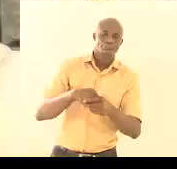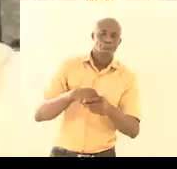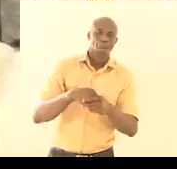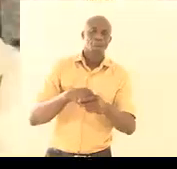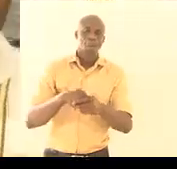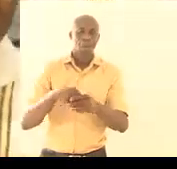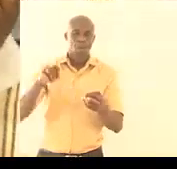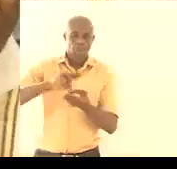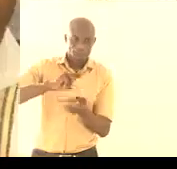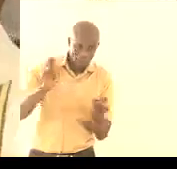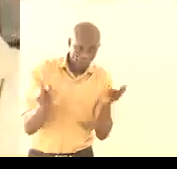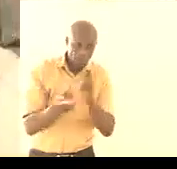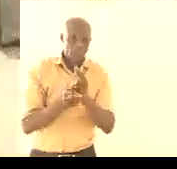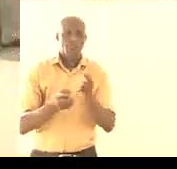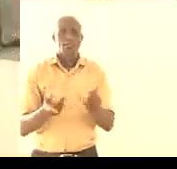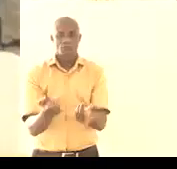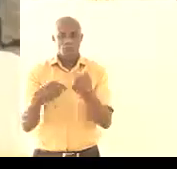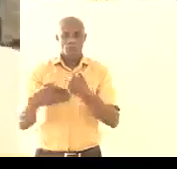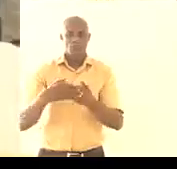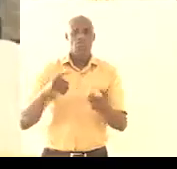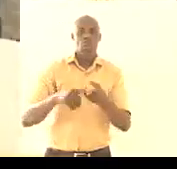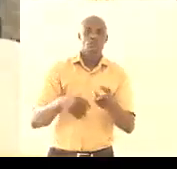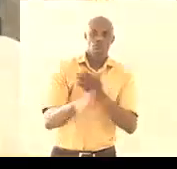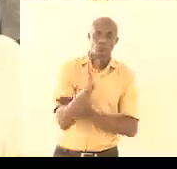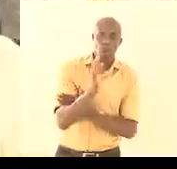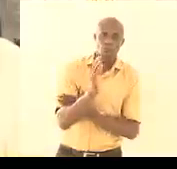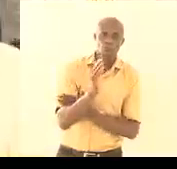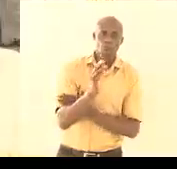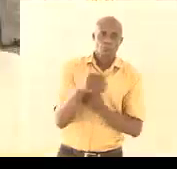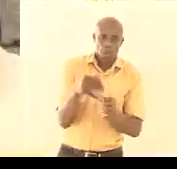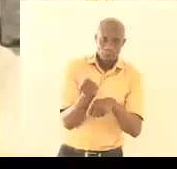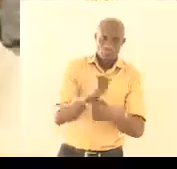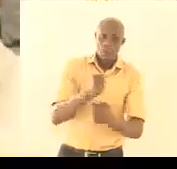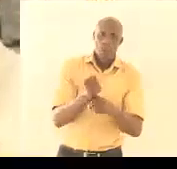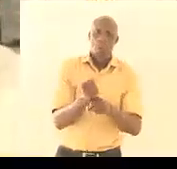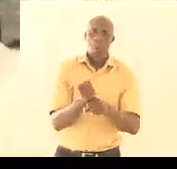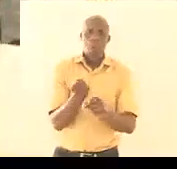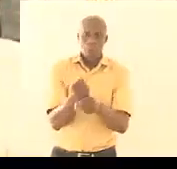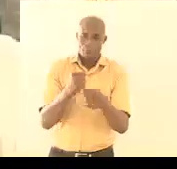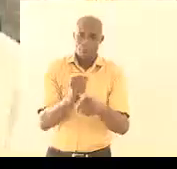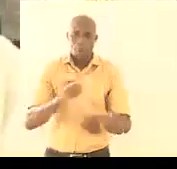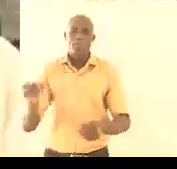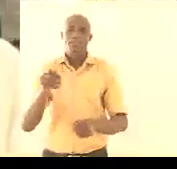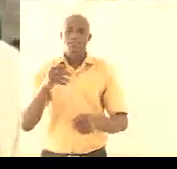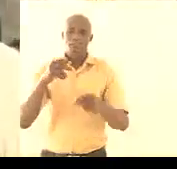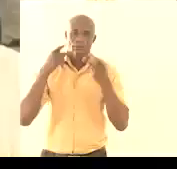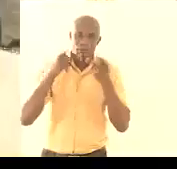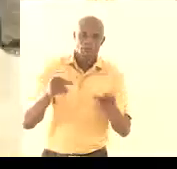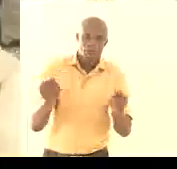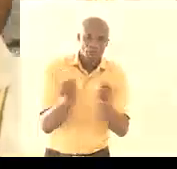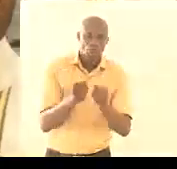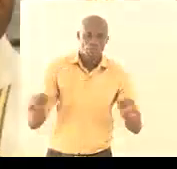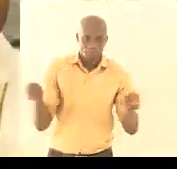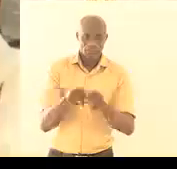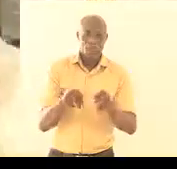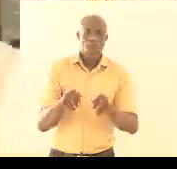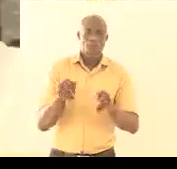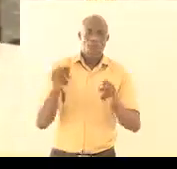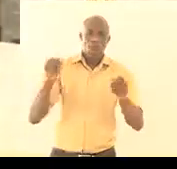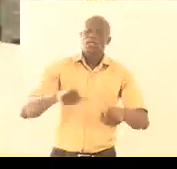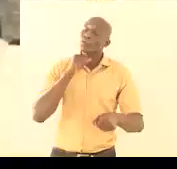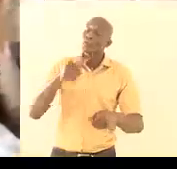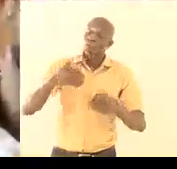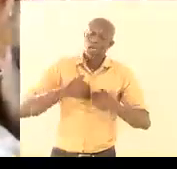God. Repentance and turning to God. Reconciliation with neighbor. We can't have that peace if we are at war with our